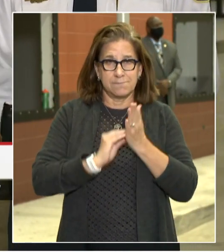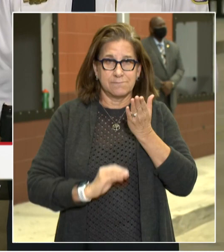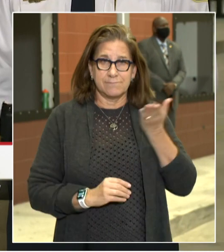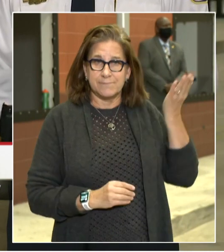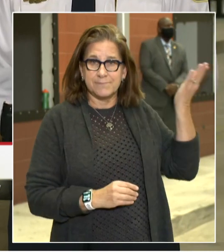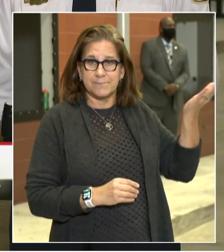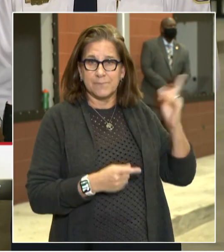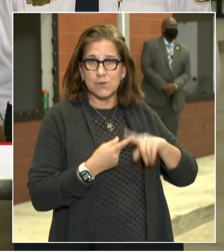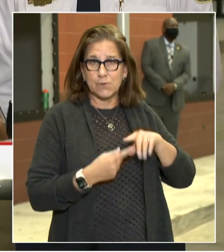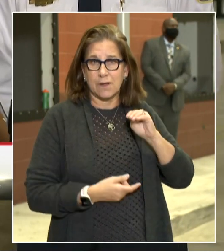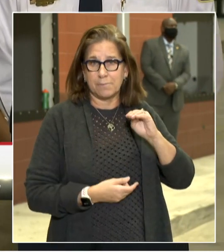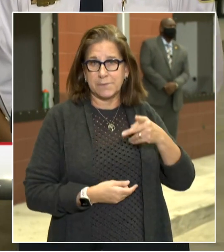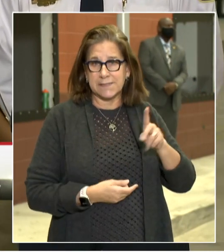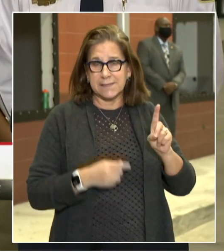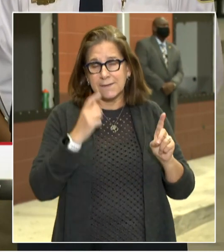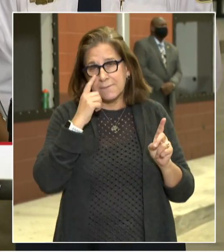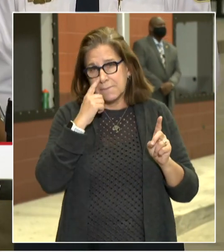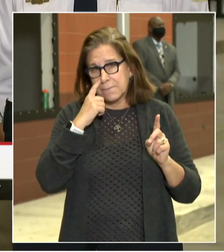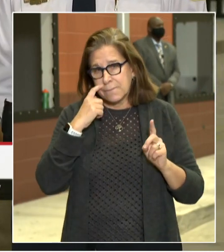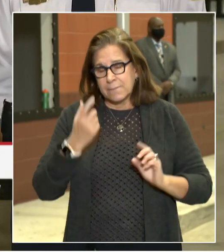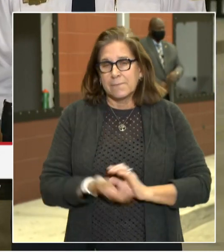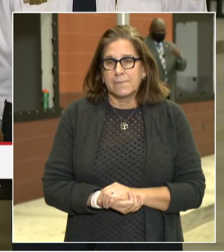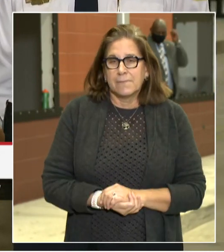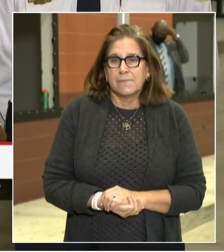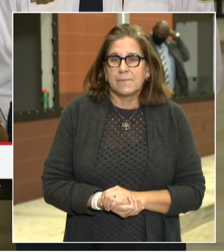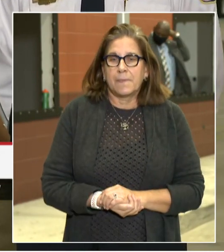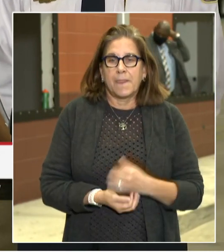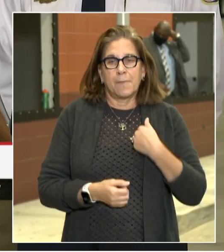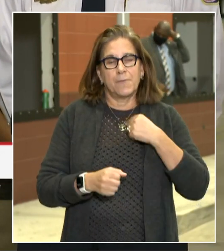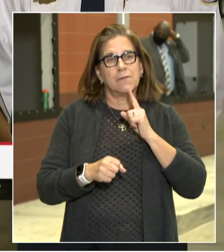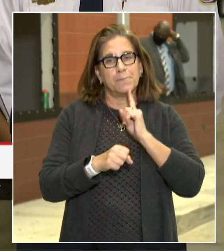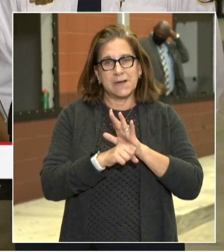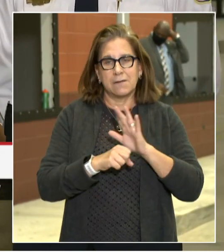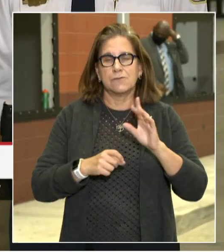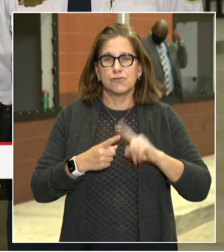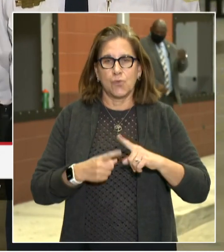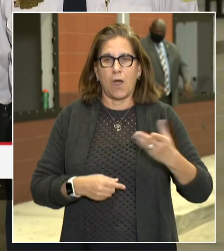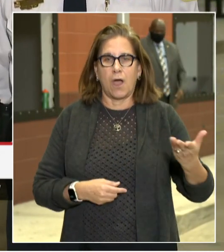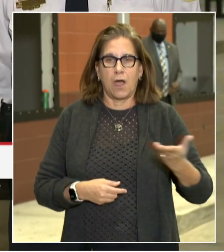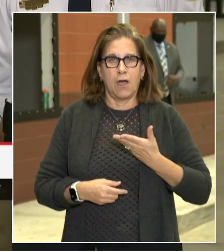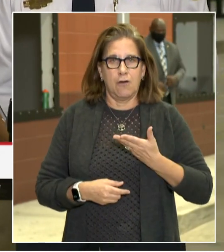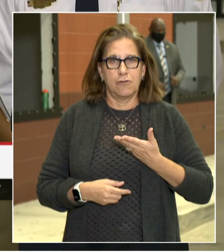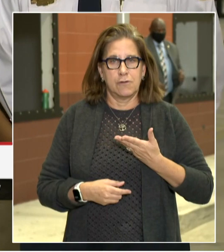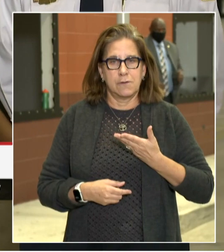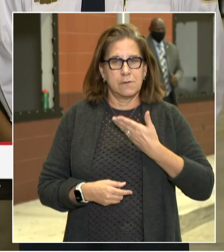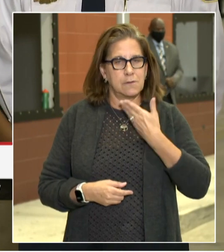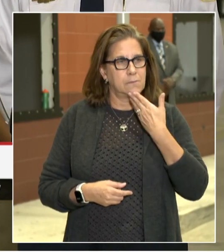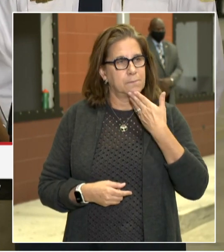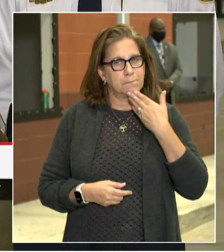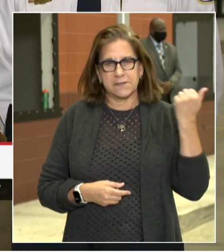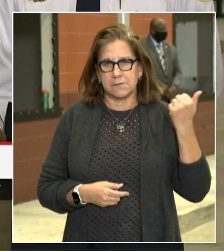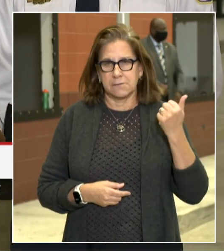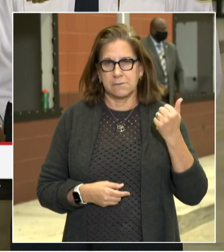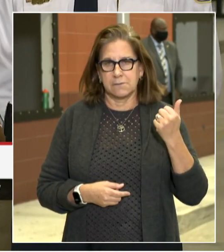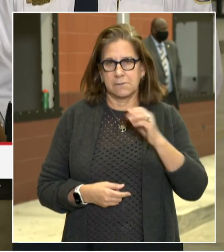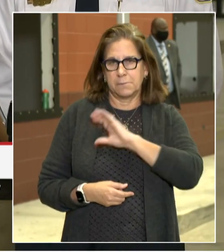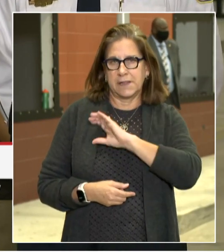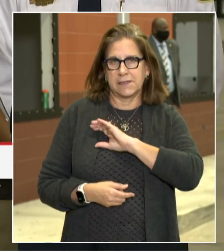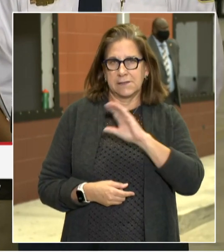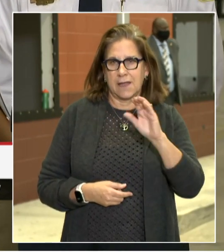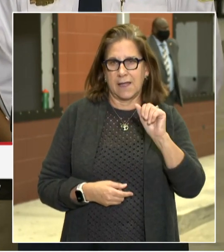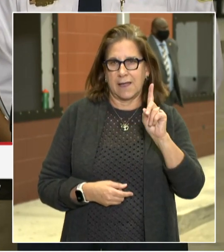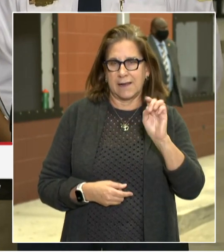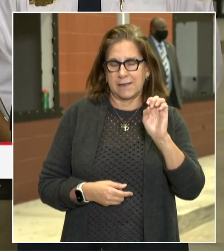hiring the best of the best, and we are hiring MPD, right, Chief? MPD is hiring, so if you're one of those